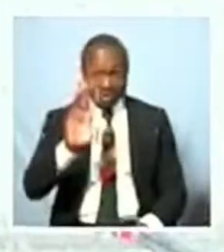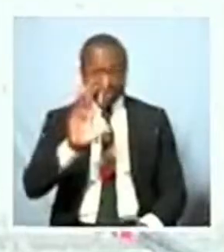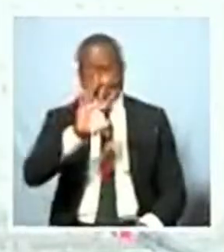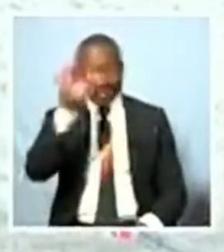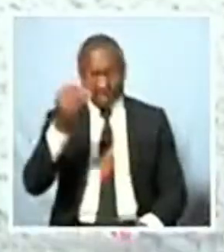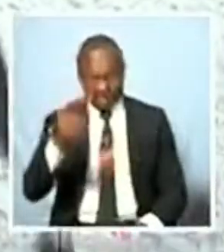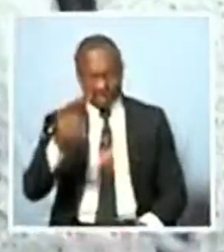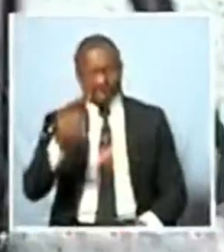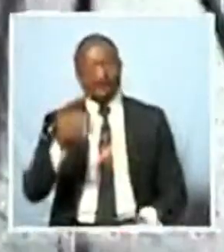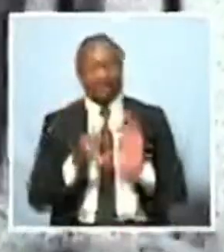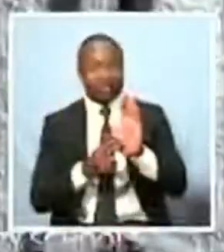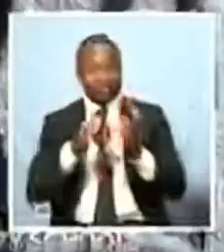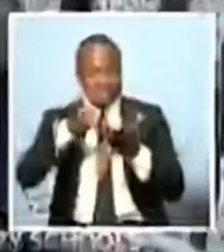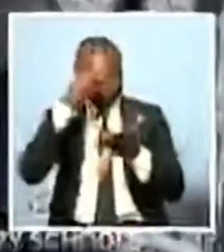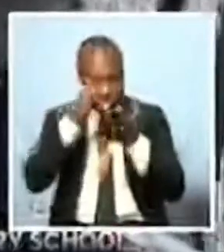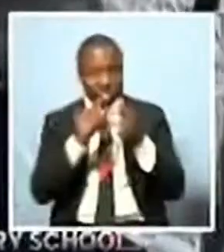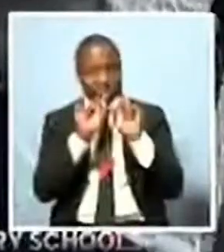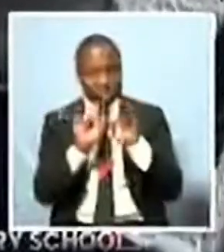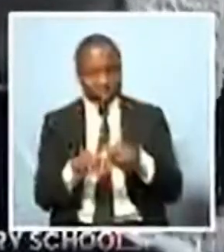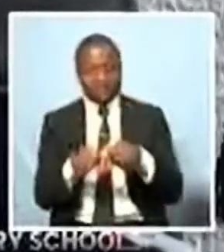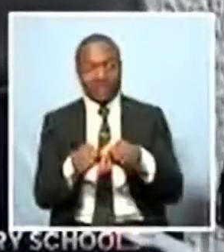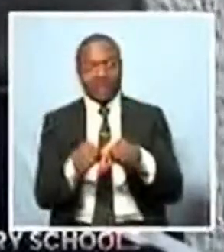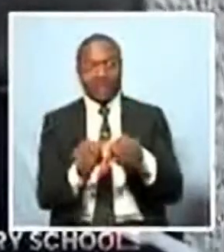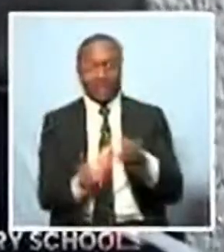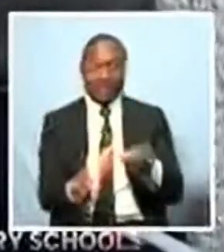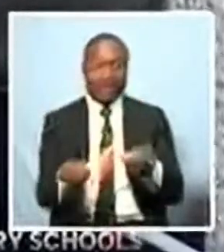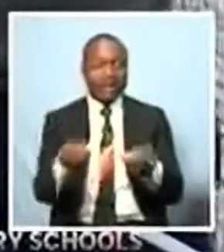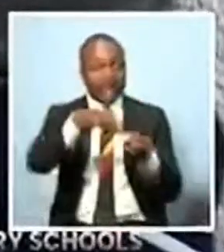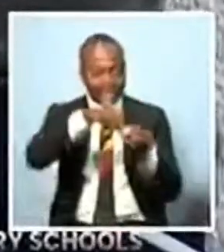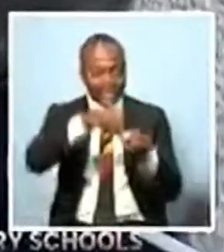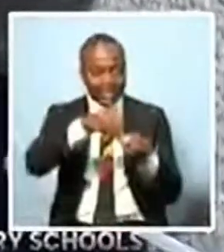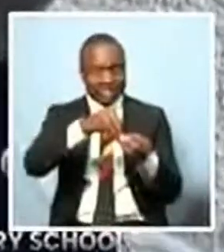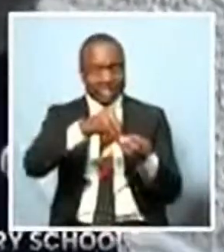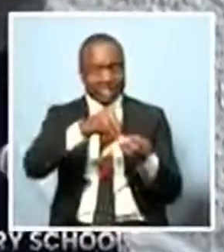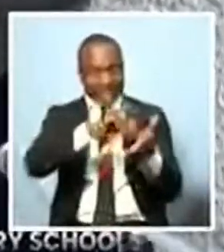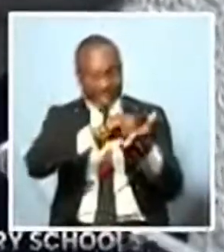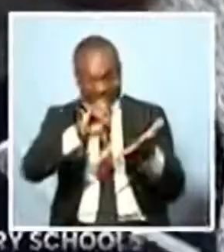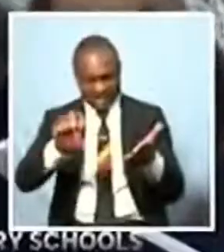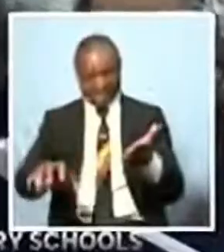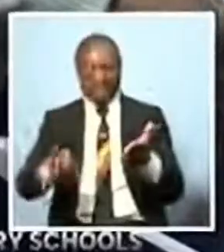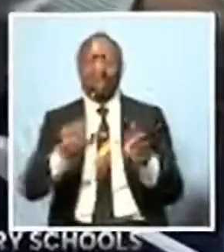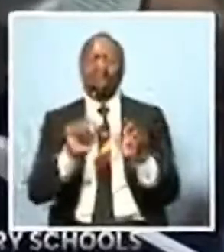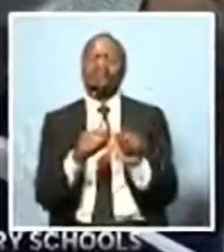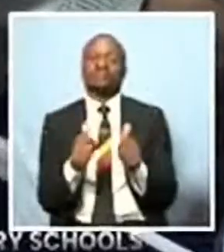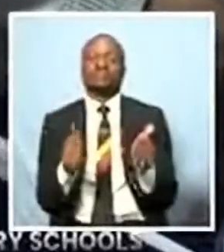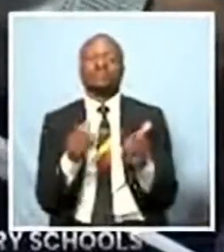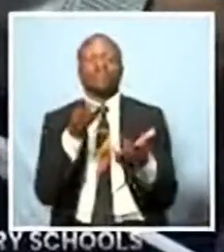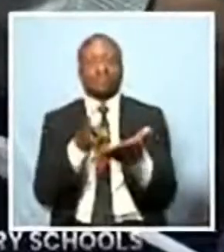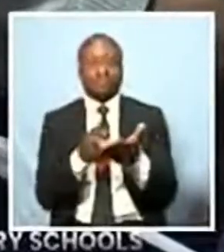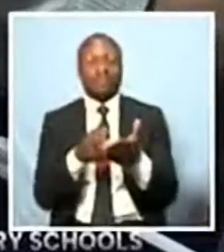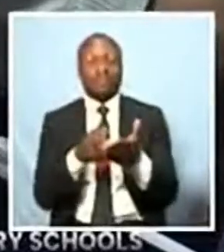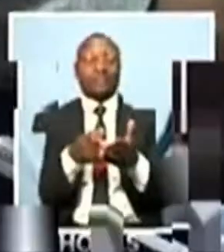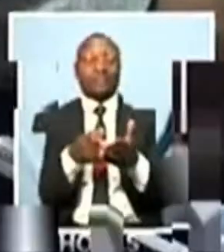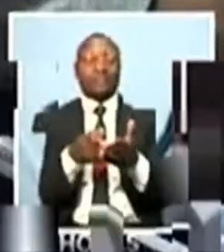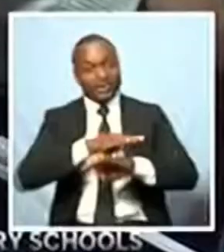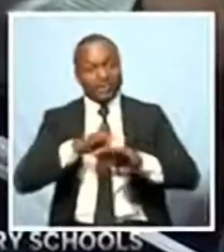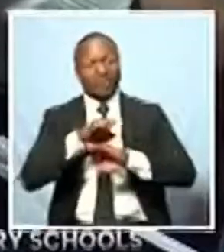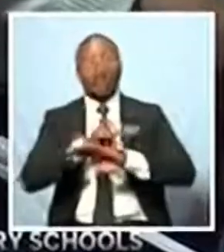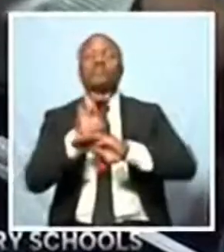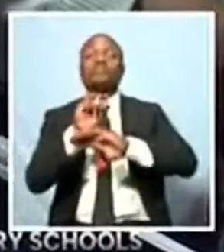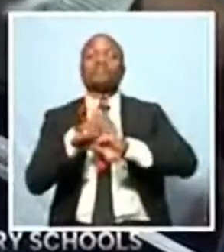that learners can perform addition and subtraction accurately. This is reflecting a solid grasp of basic arithmetic